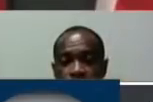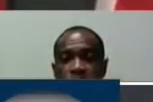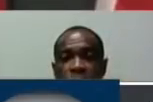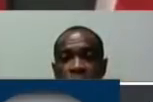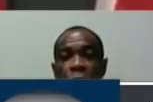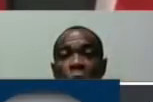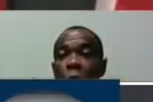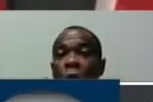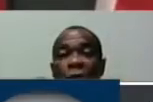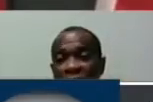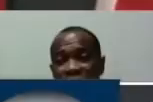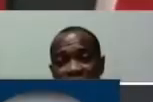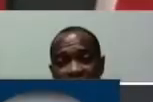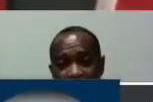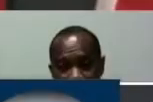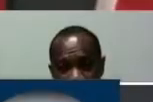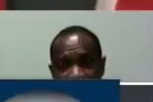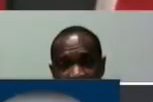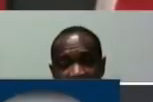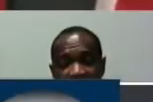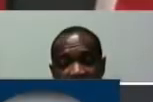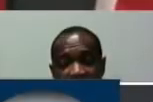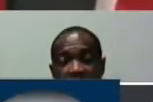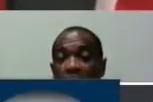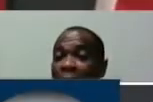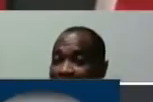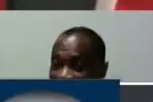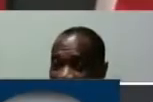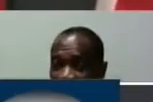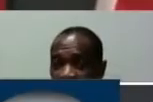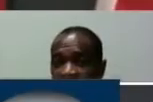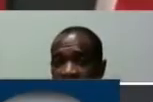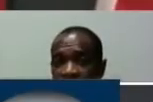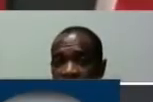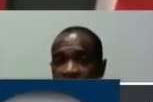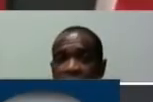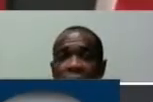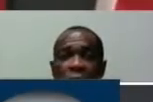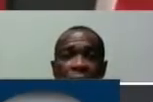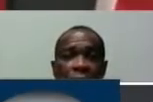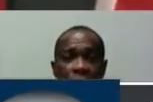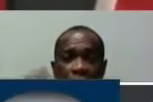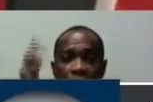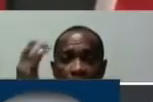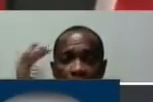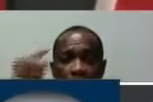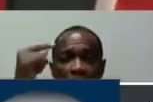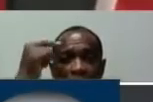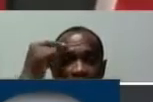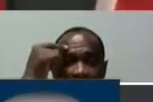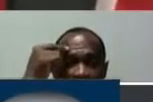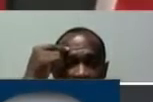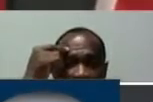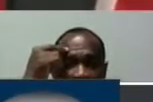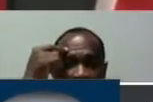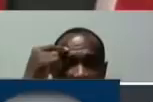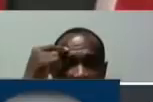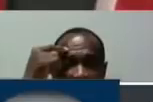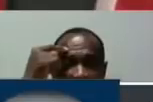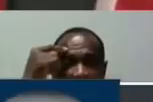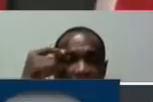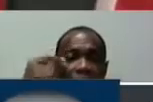government. And that is why the government is now having to act. Because we can't rely on what others have